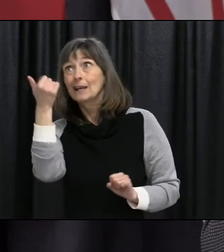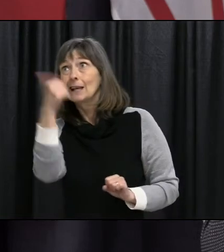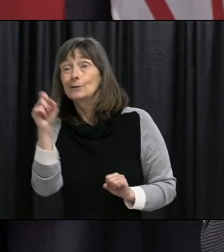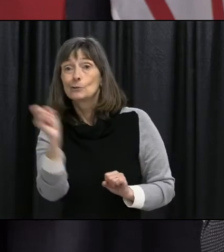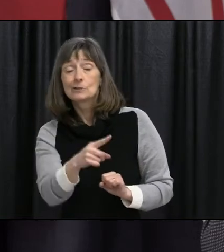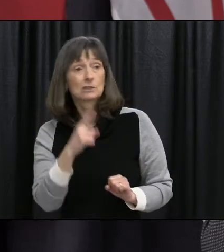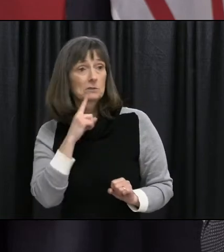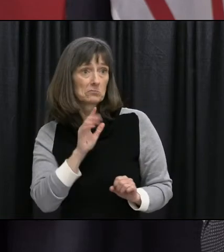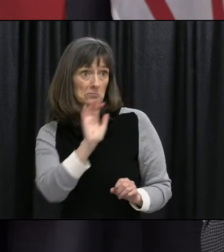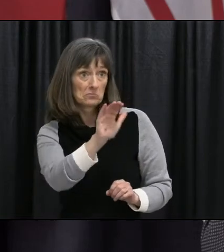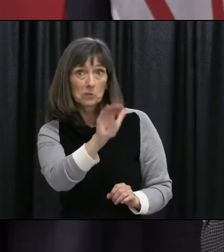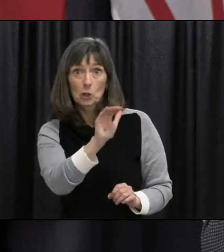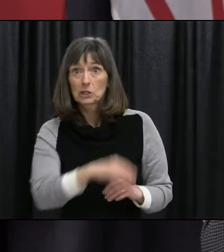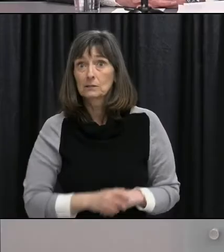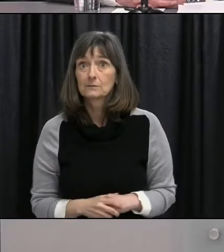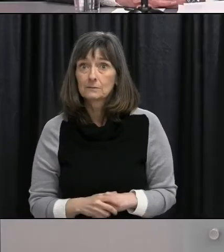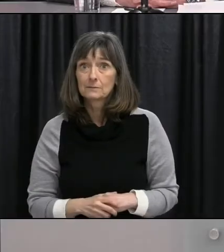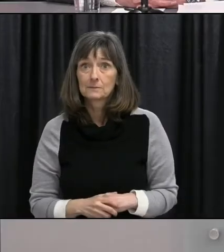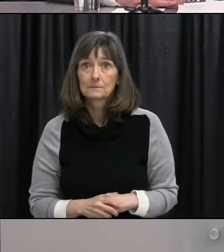questions.